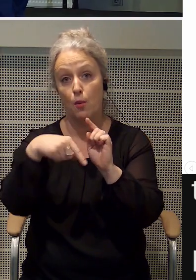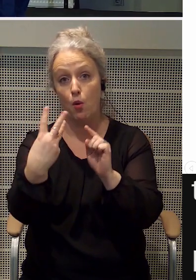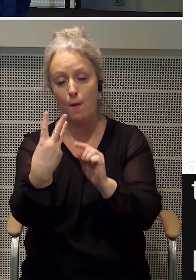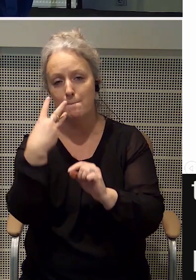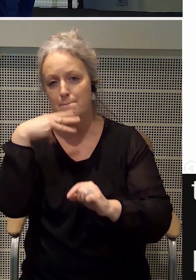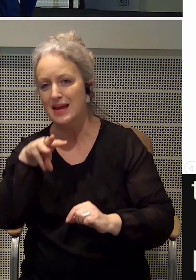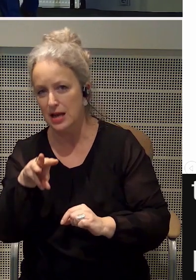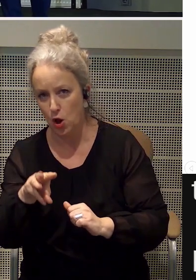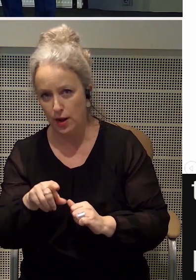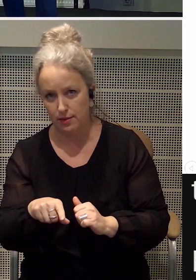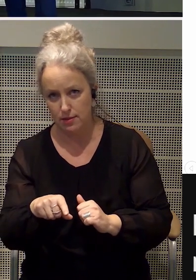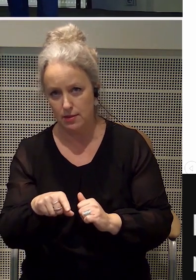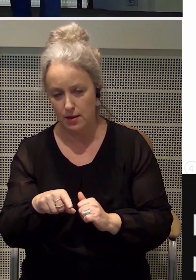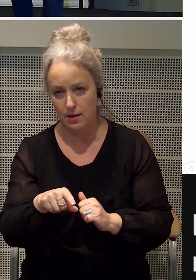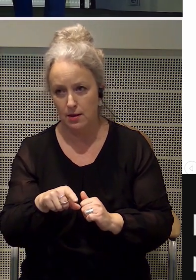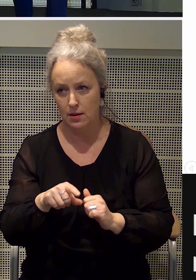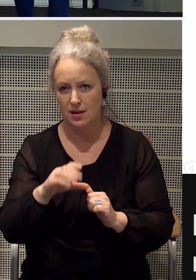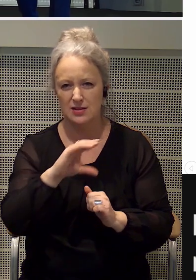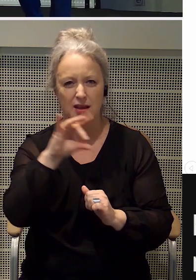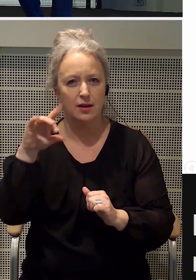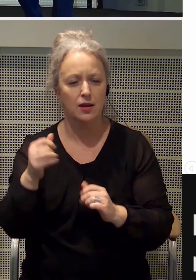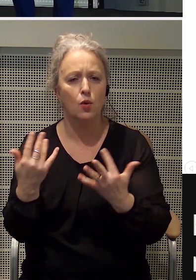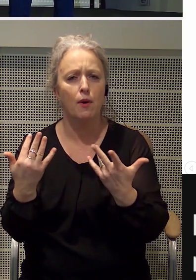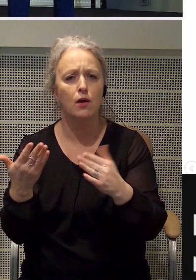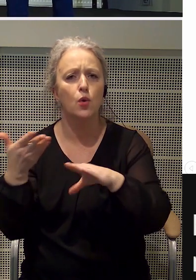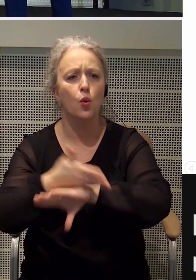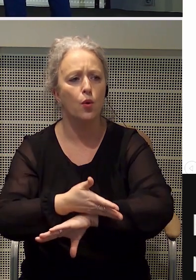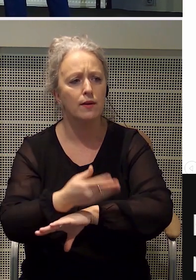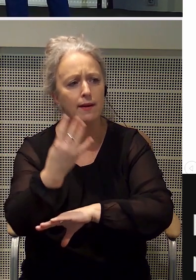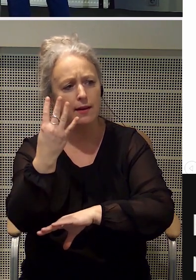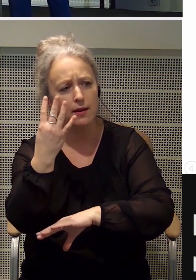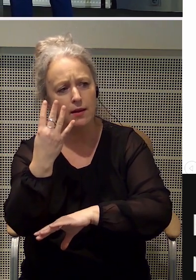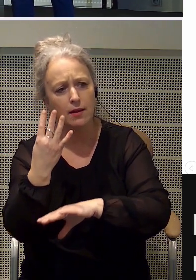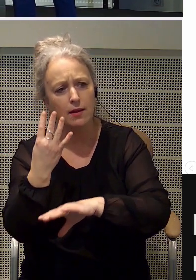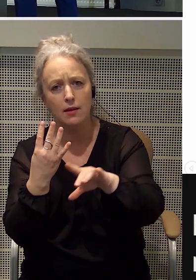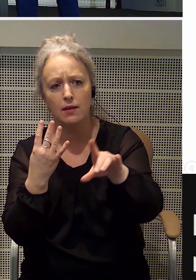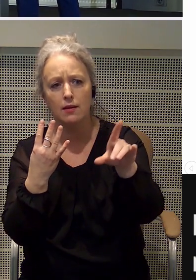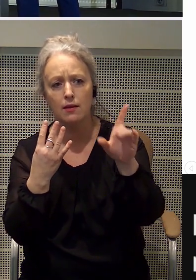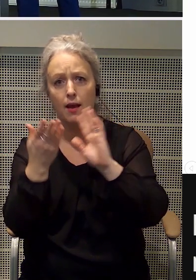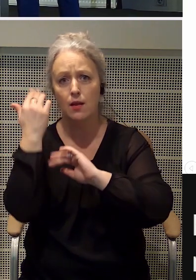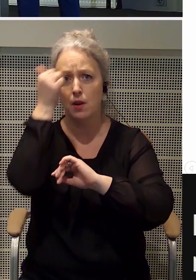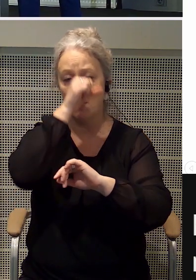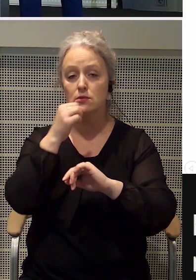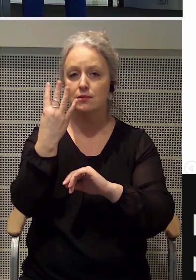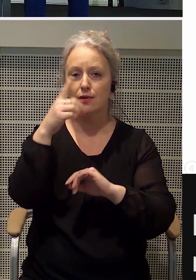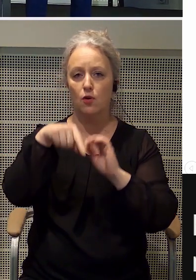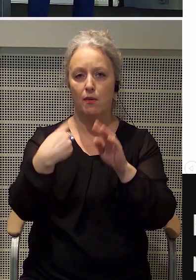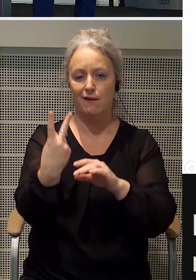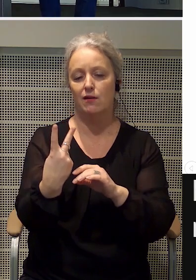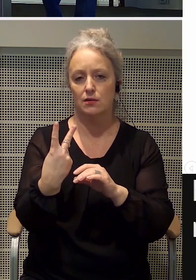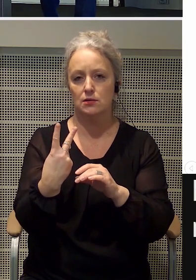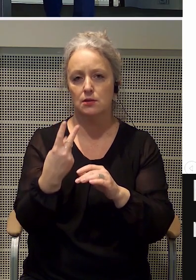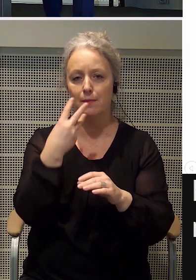then we, from the Health Insurance Fund, we contribute